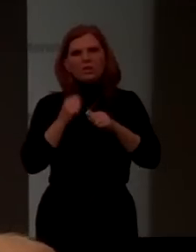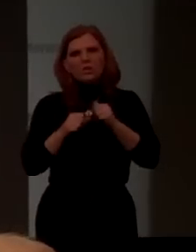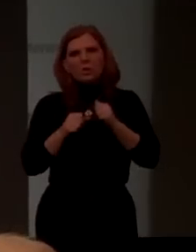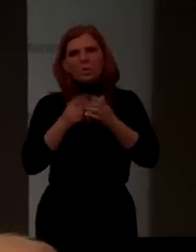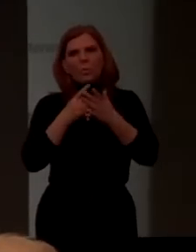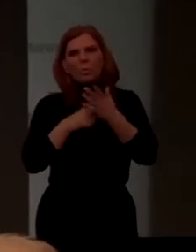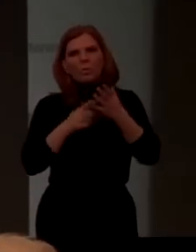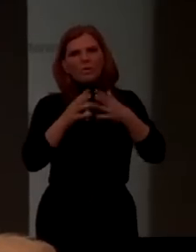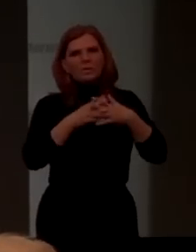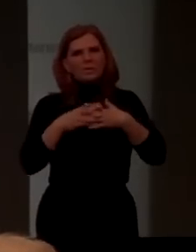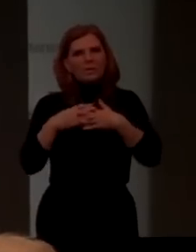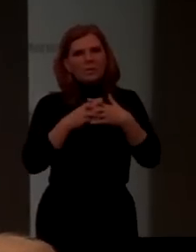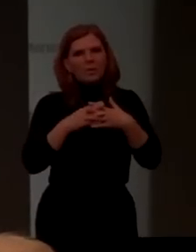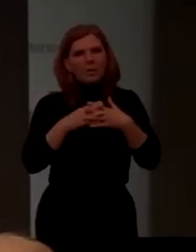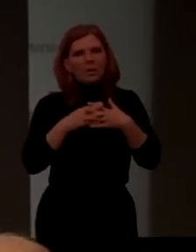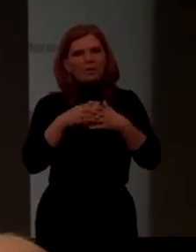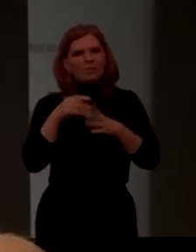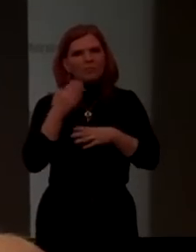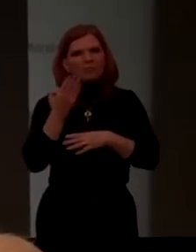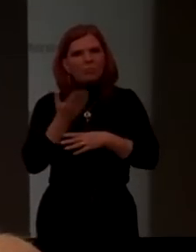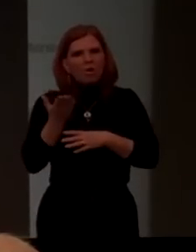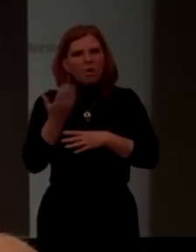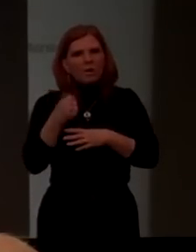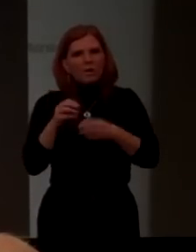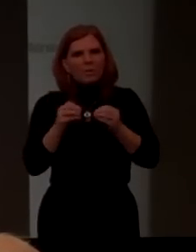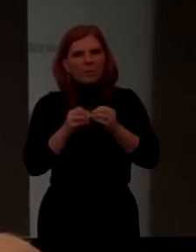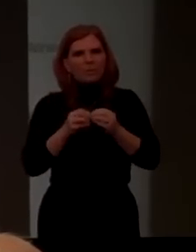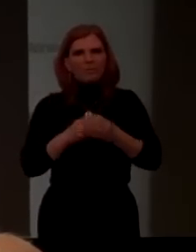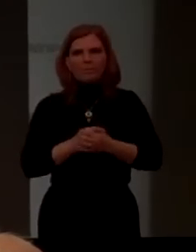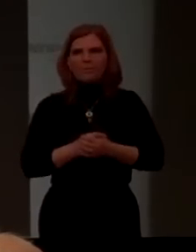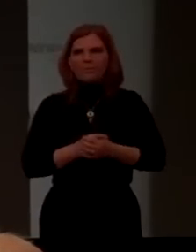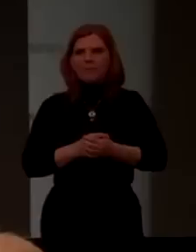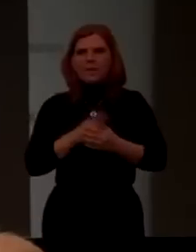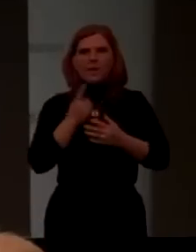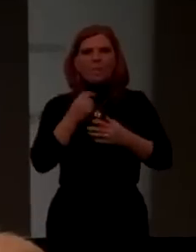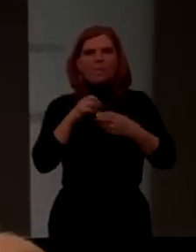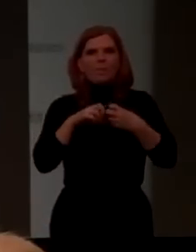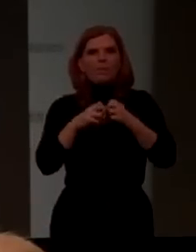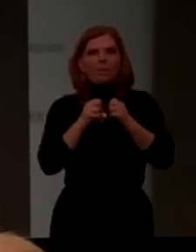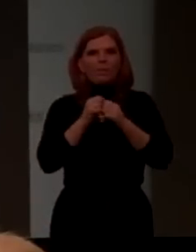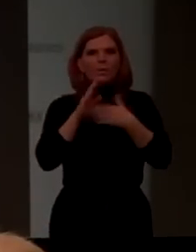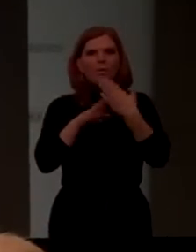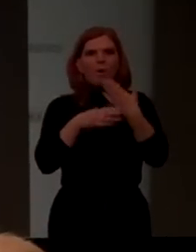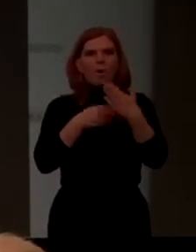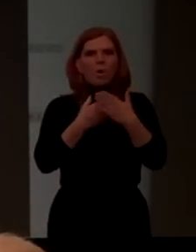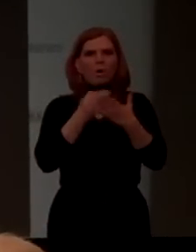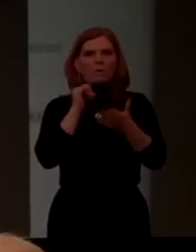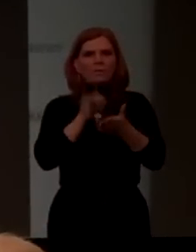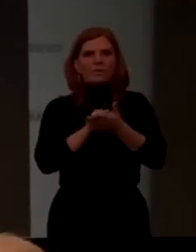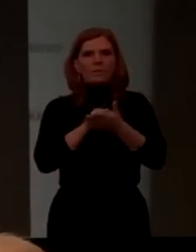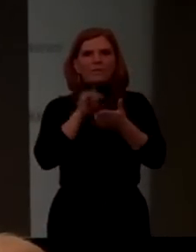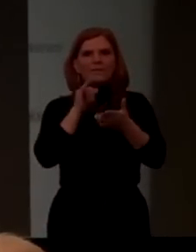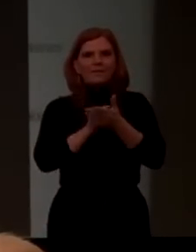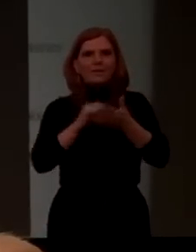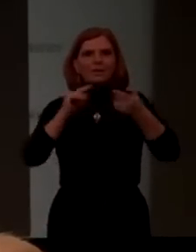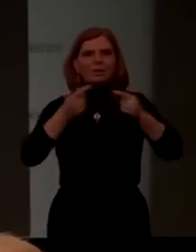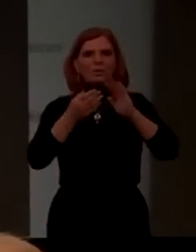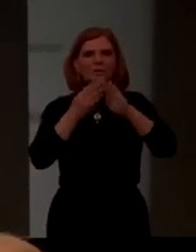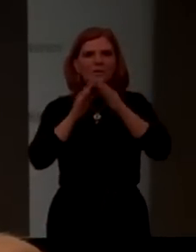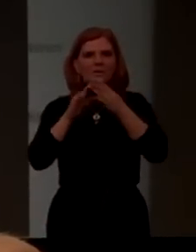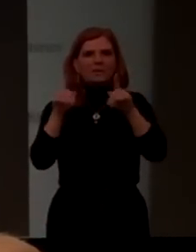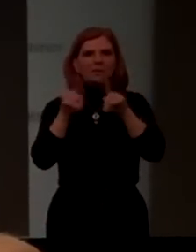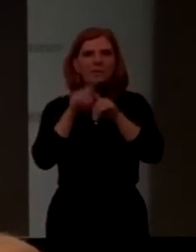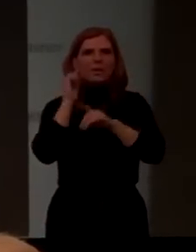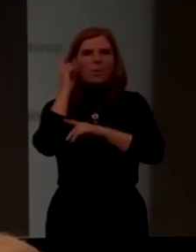So what's an American product anymore? Well, the problem with all of that is that it hurts cities like